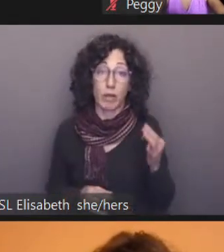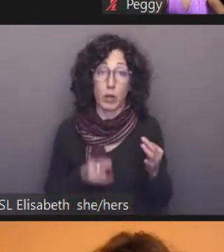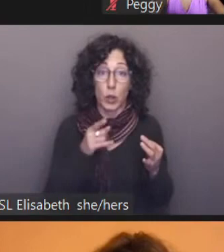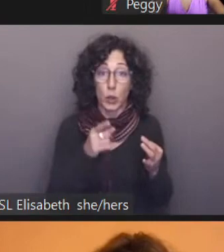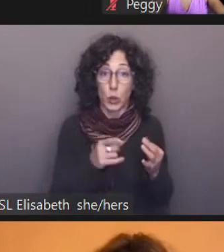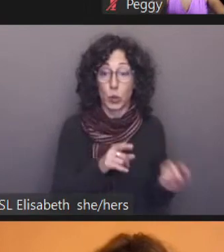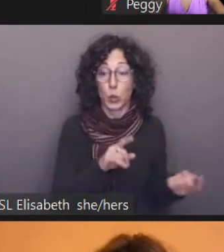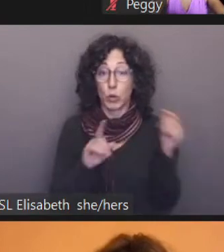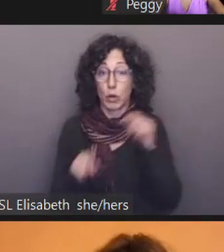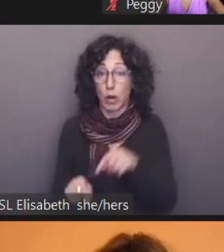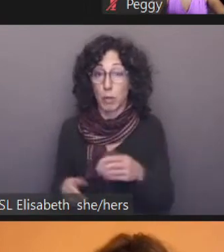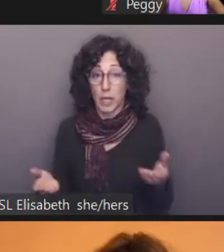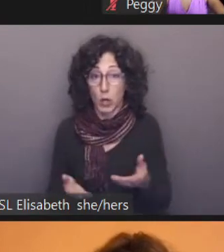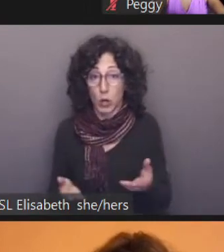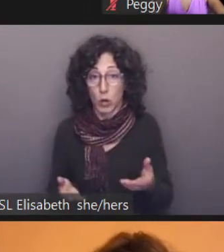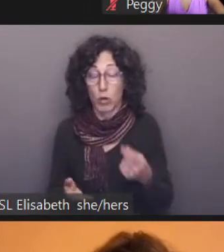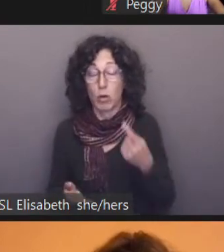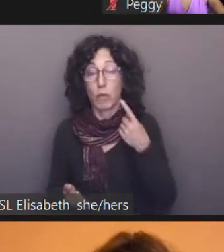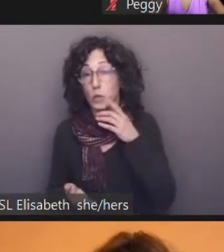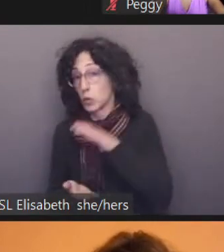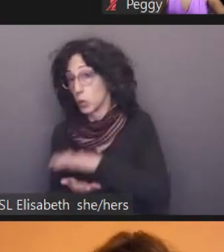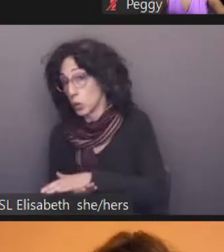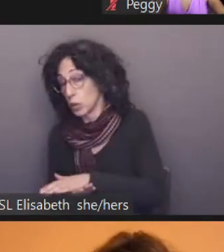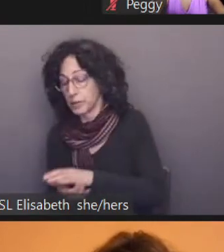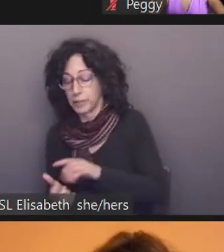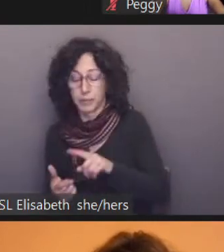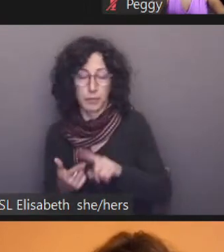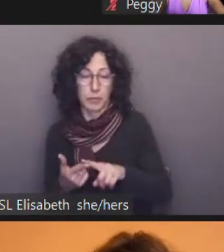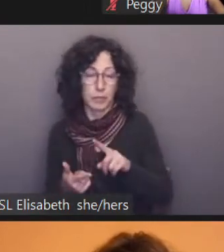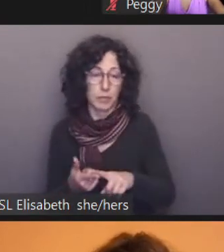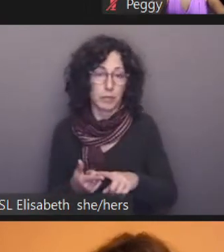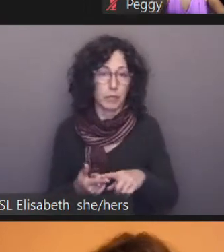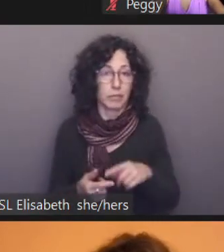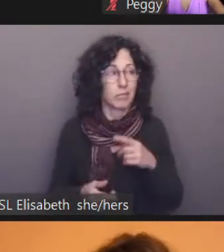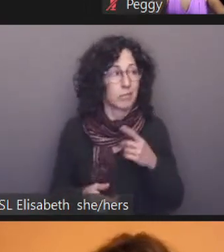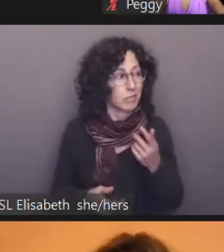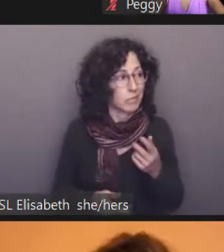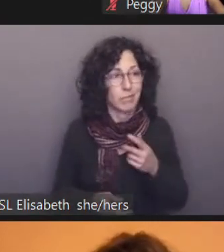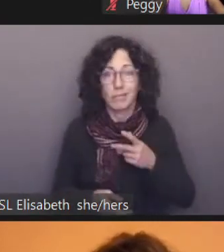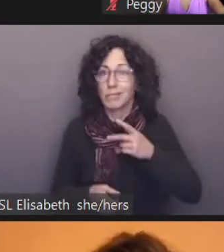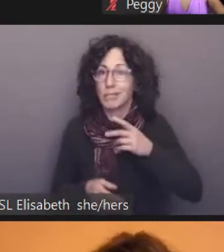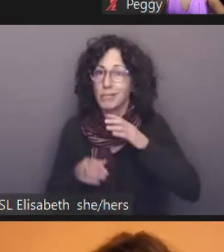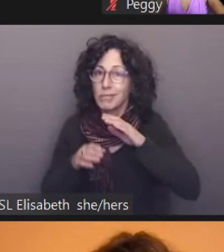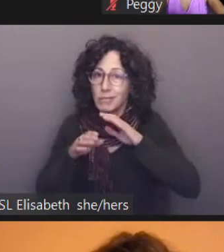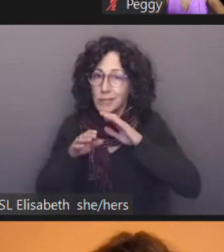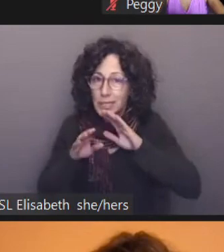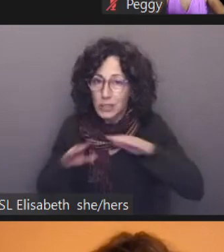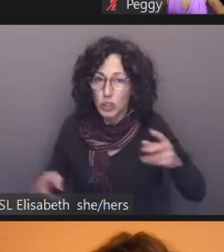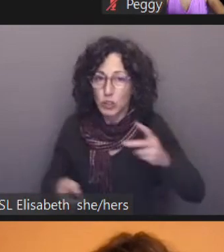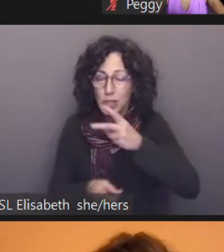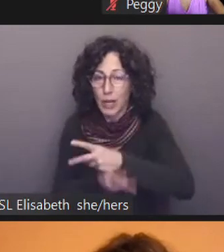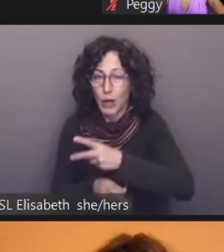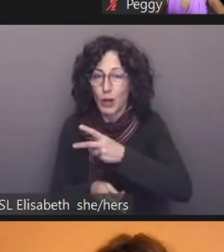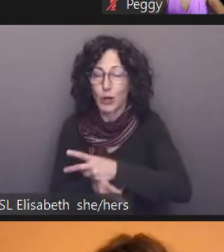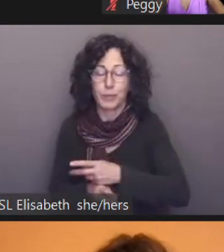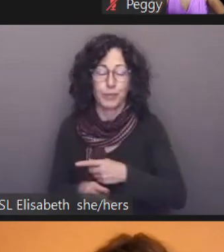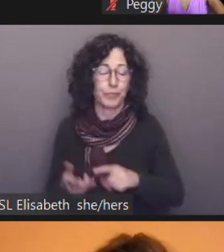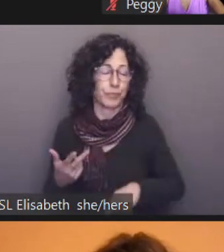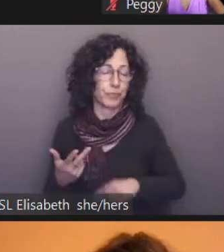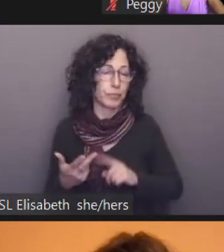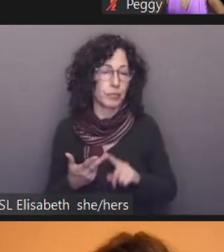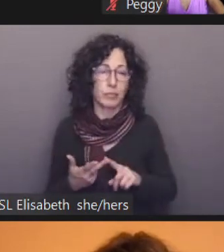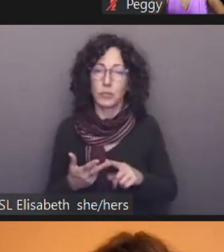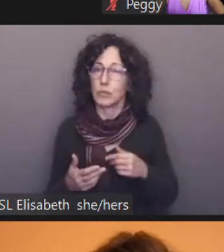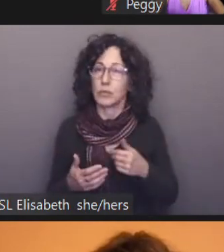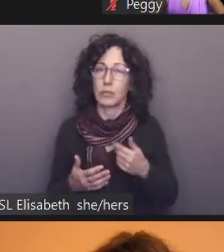go to school, if this is the place where they get their care, if this is the place that they spend their time, whether or not